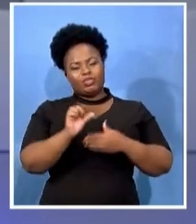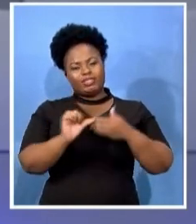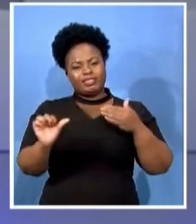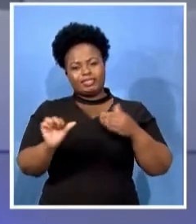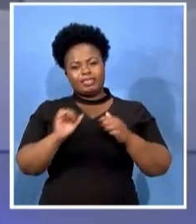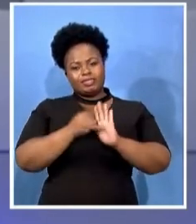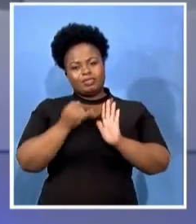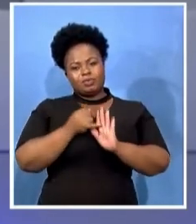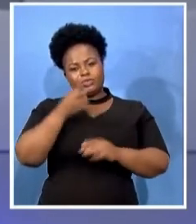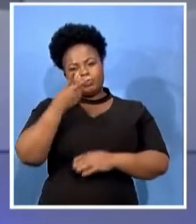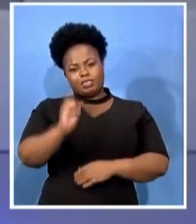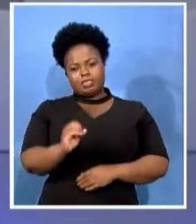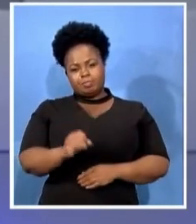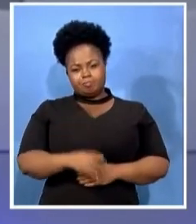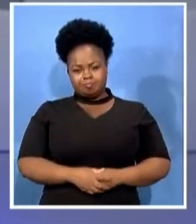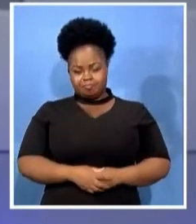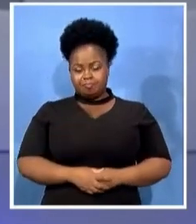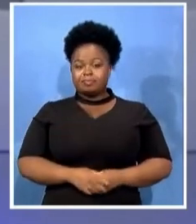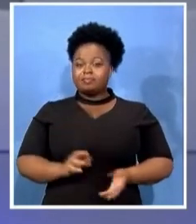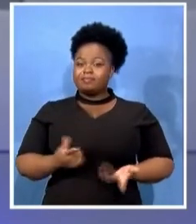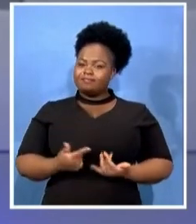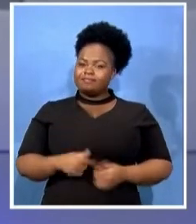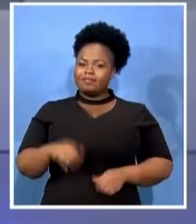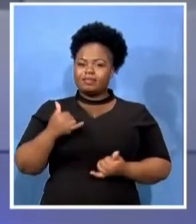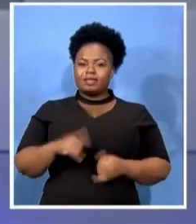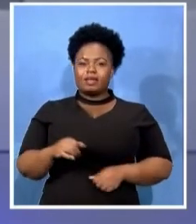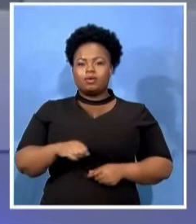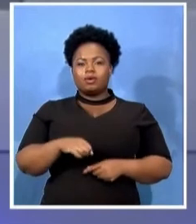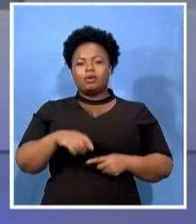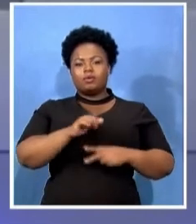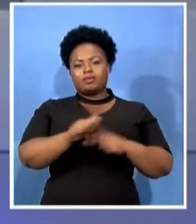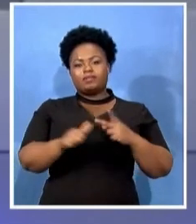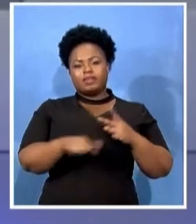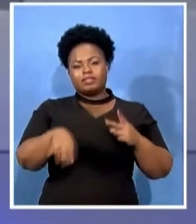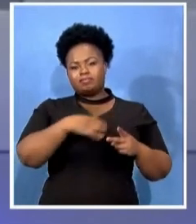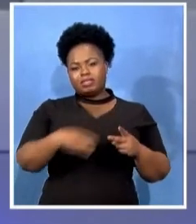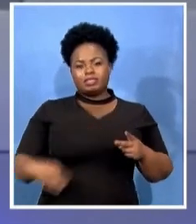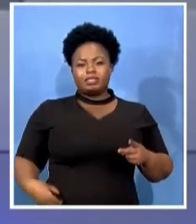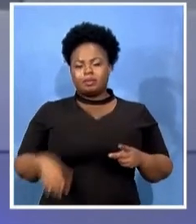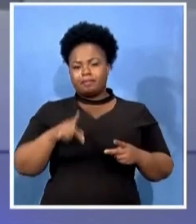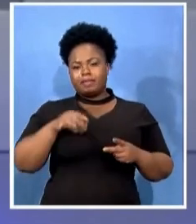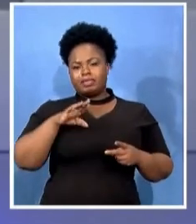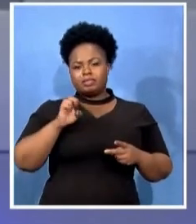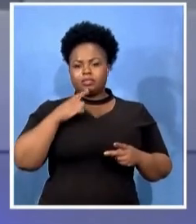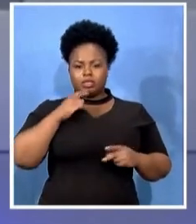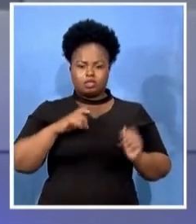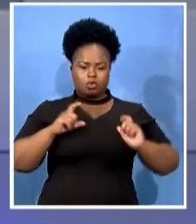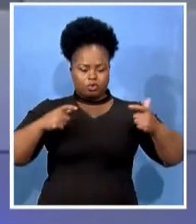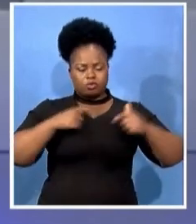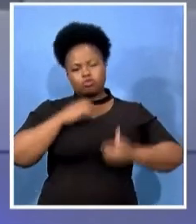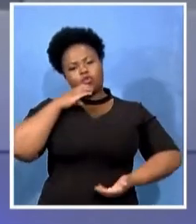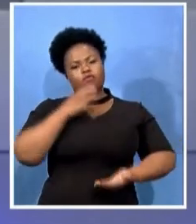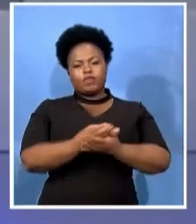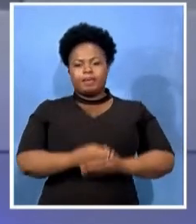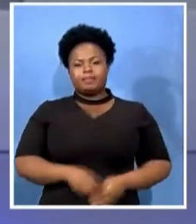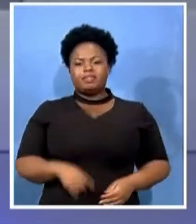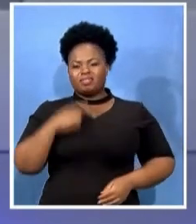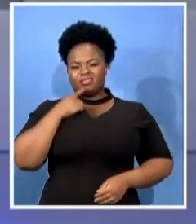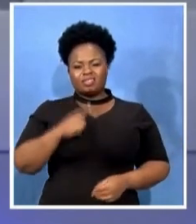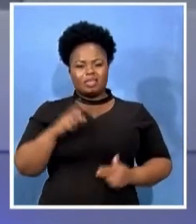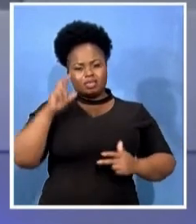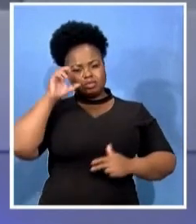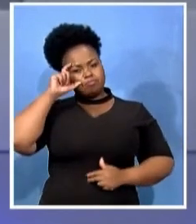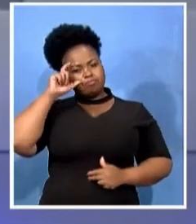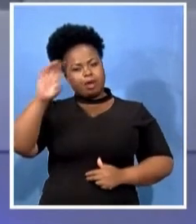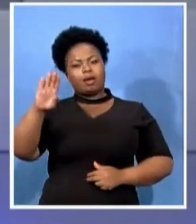Vice President Mike Pence declared that Congress had confirmed the Electoral College tally of states' results that showed Biden